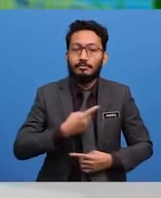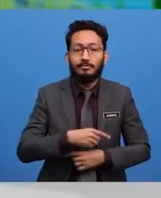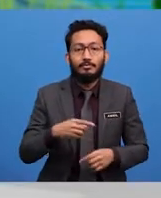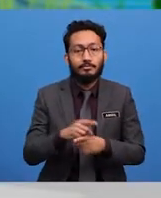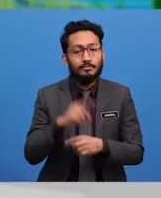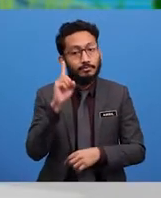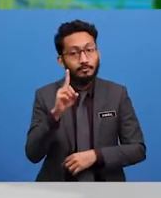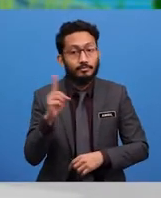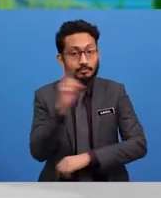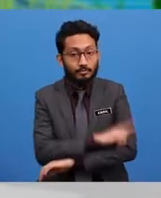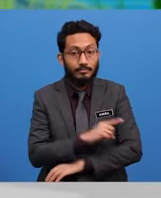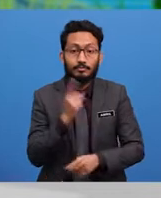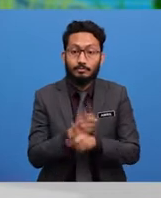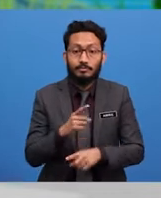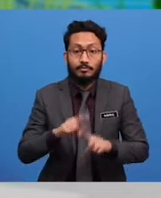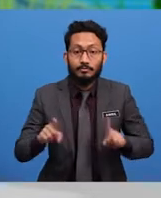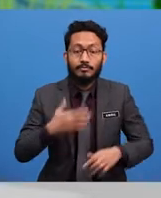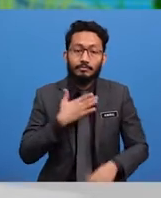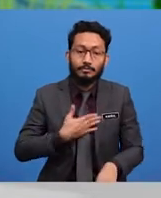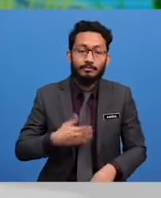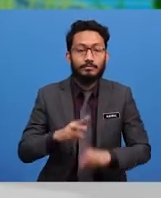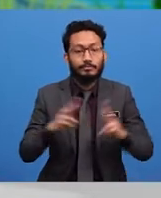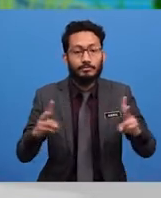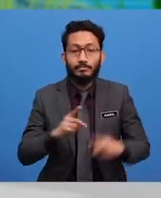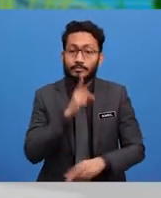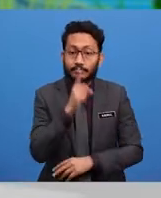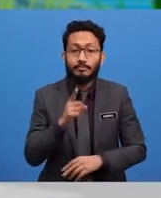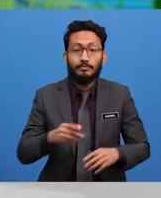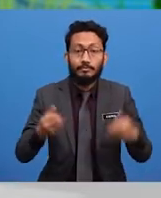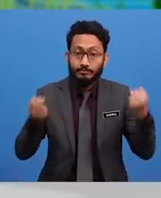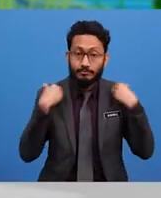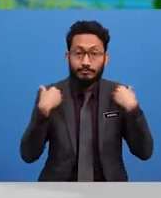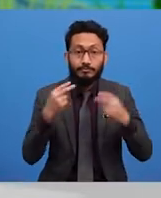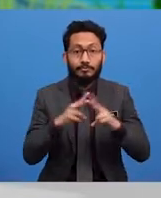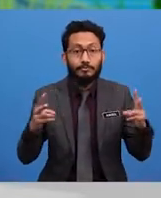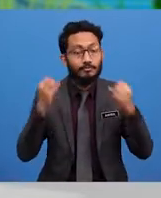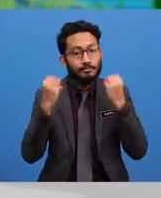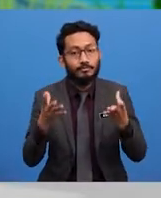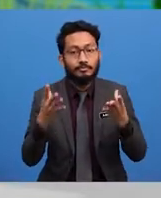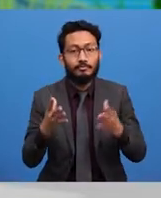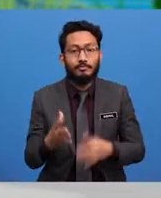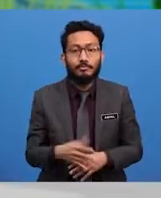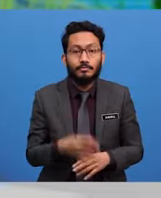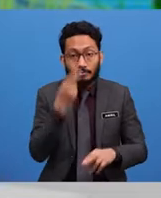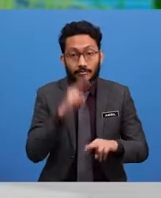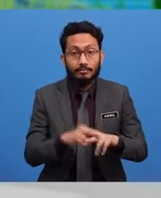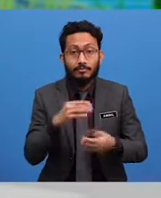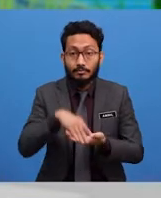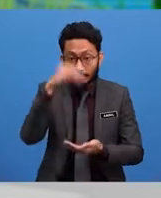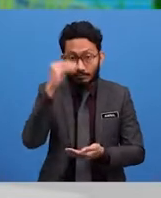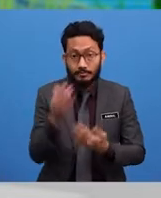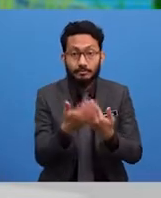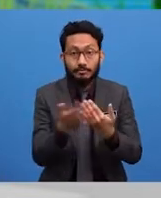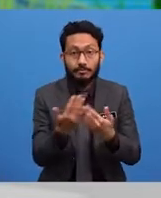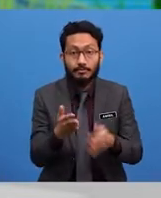Wow, that's a lot to digest in a day, right? But I am pretty sure you had so much